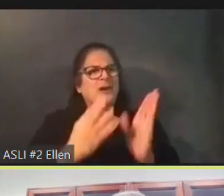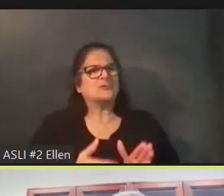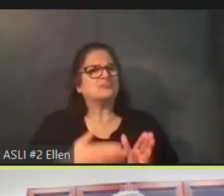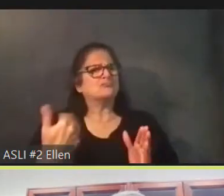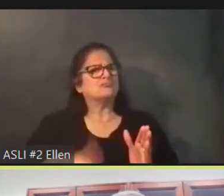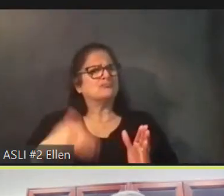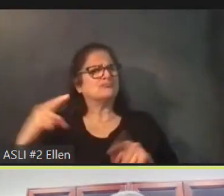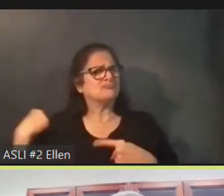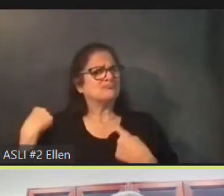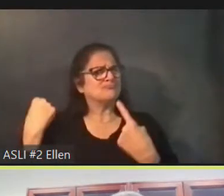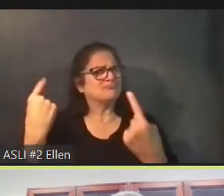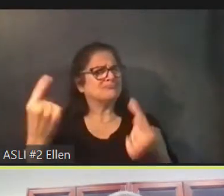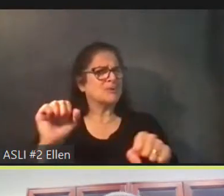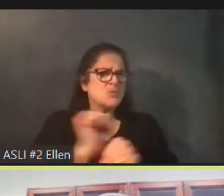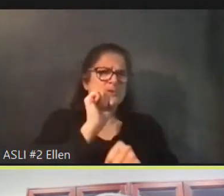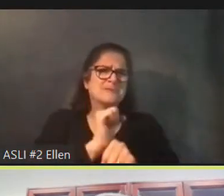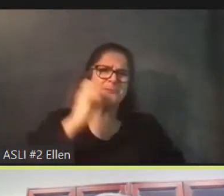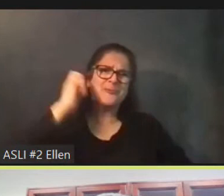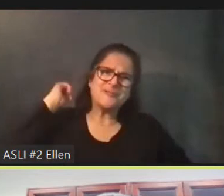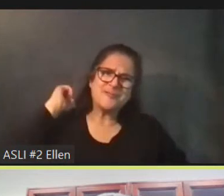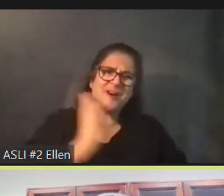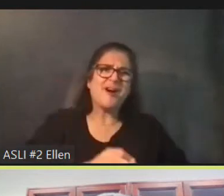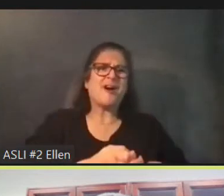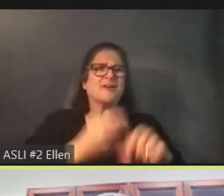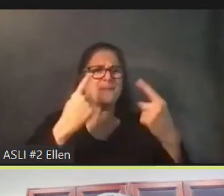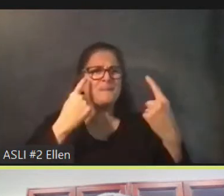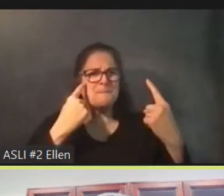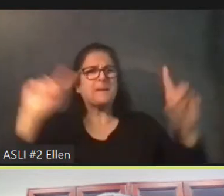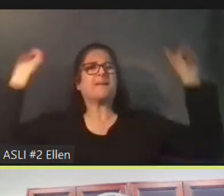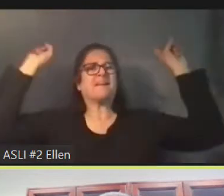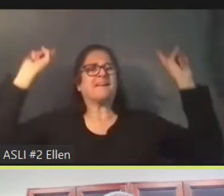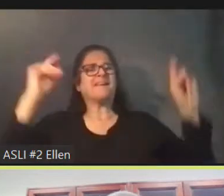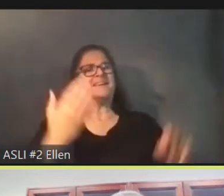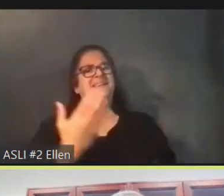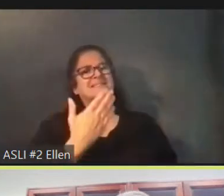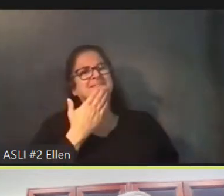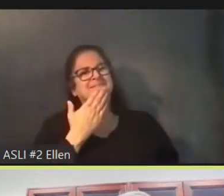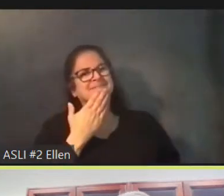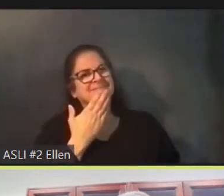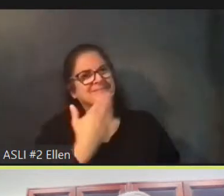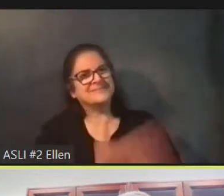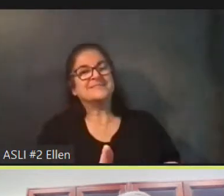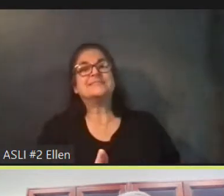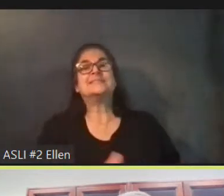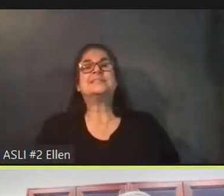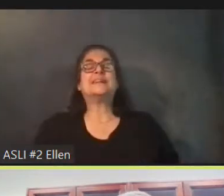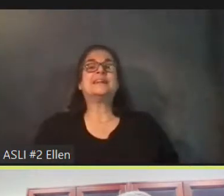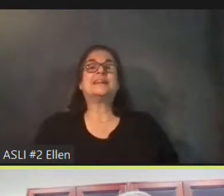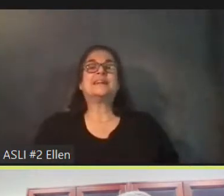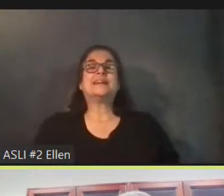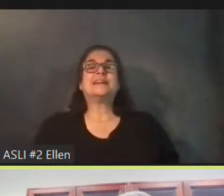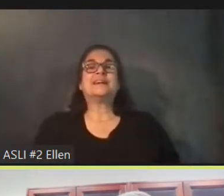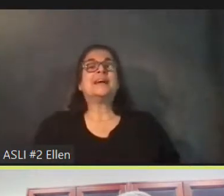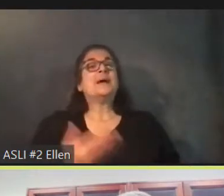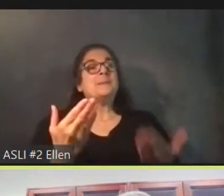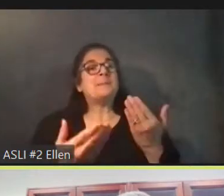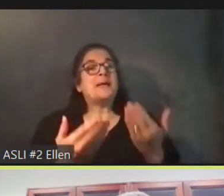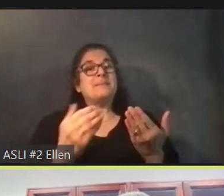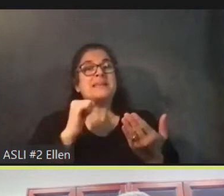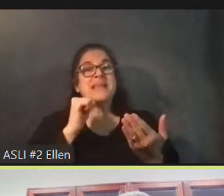did there. And we really appreciate that. That is, it may not be one of the 7 wonders of the world,